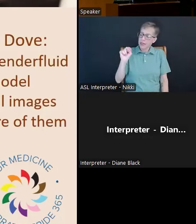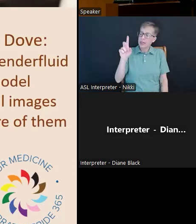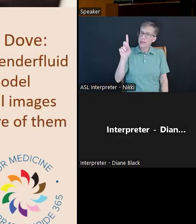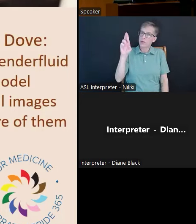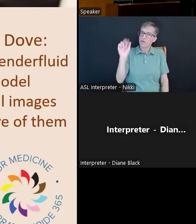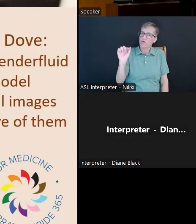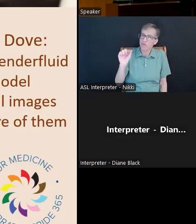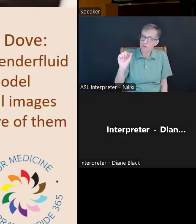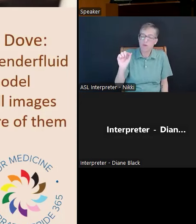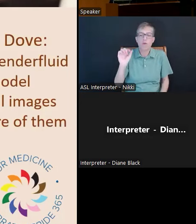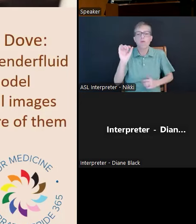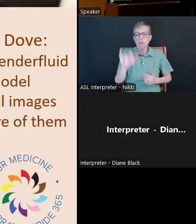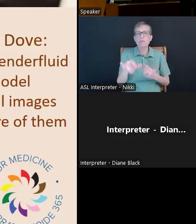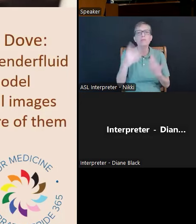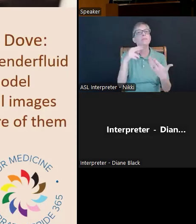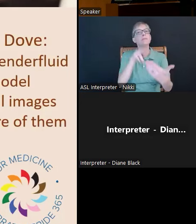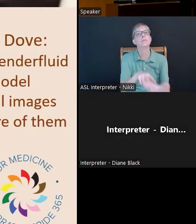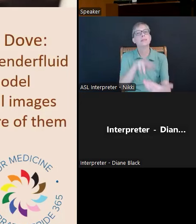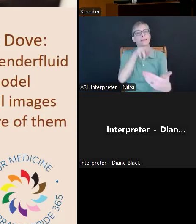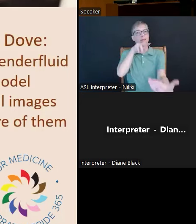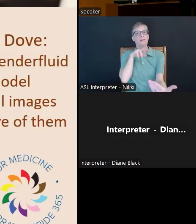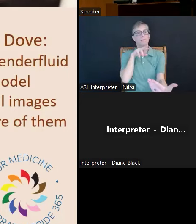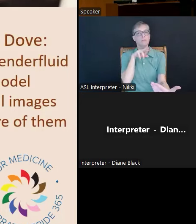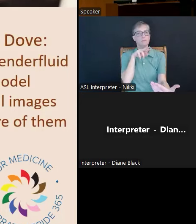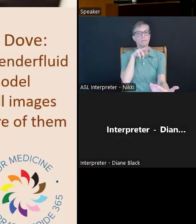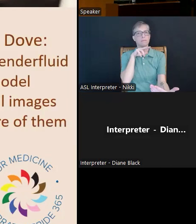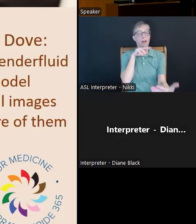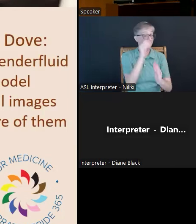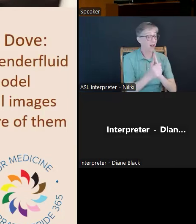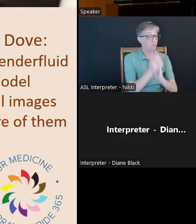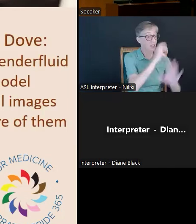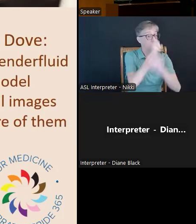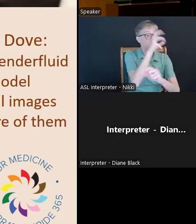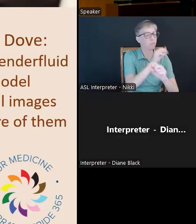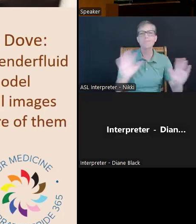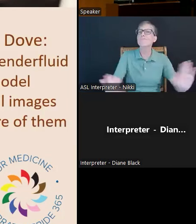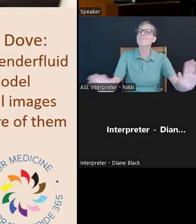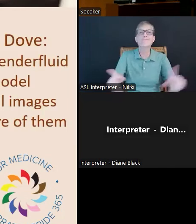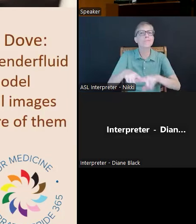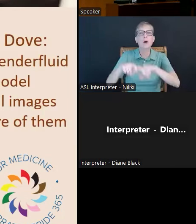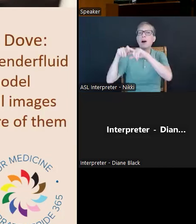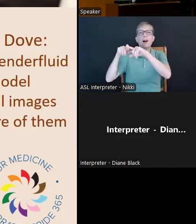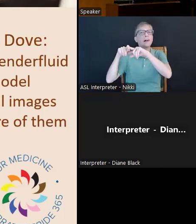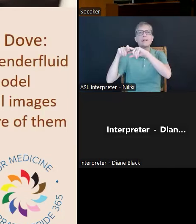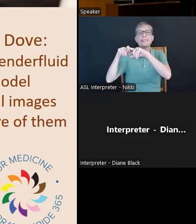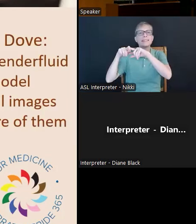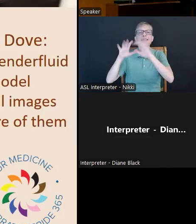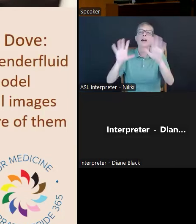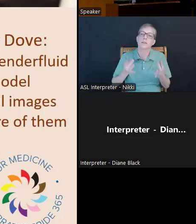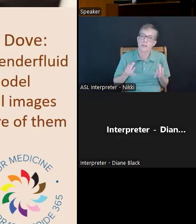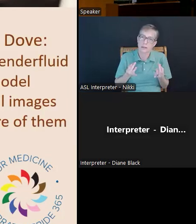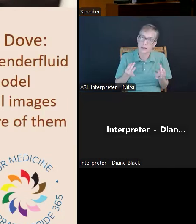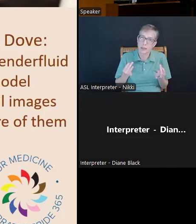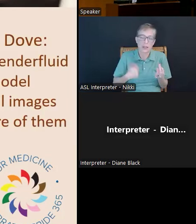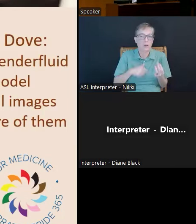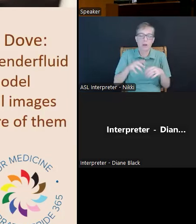moment with the assumptions, instead of just jumping right in and assuming that we know someone's gender or how to grade them. And it's tricky because it's so built into us.